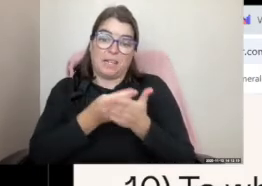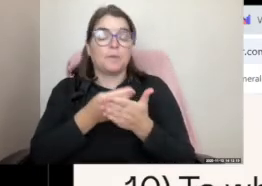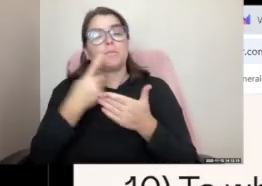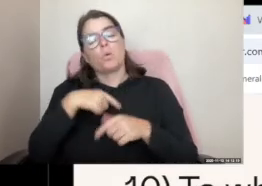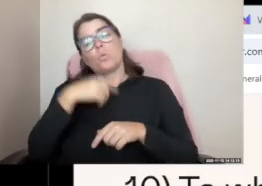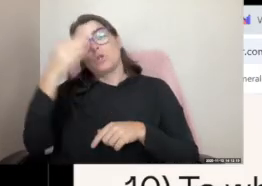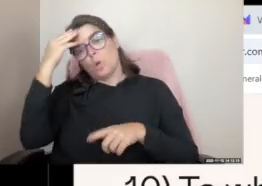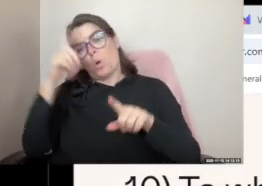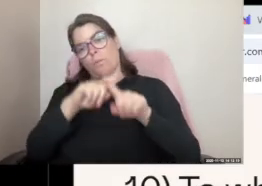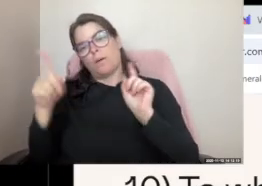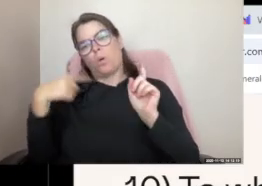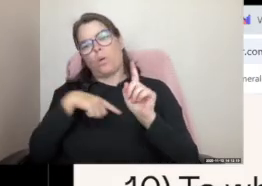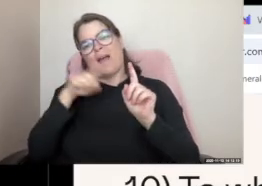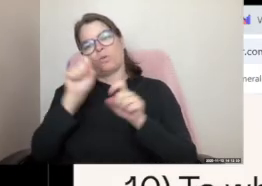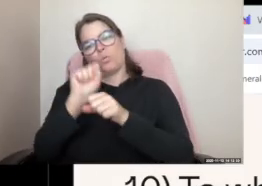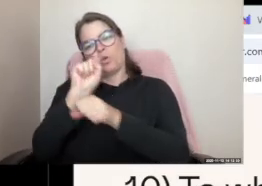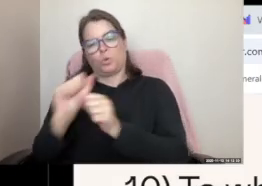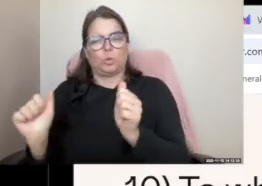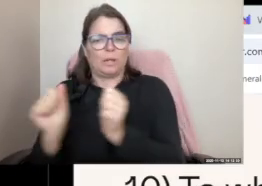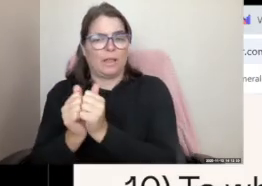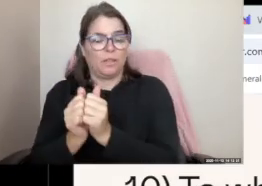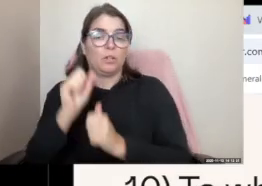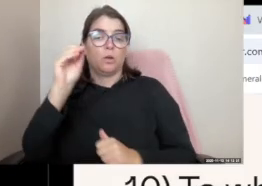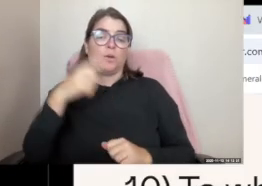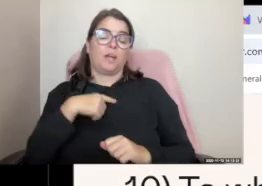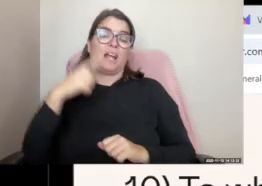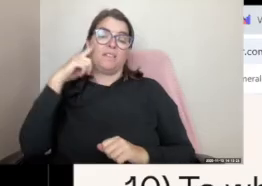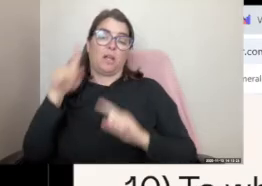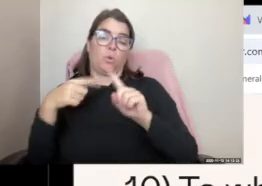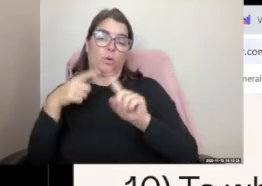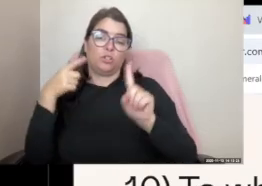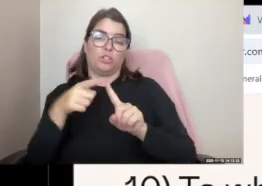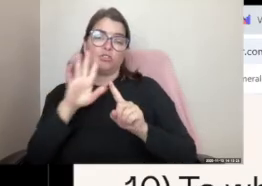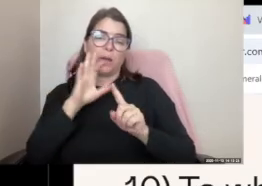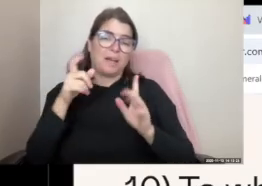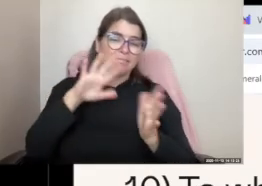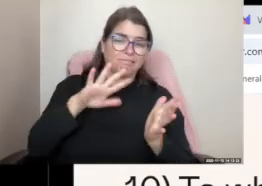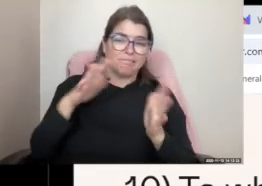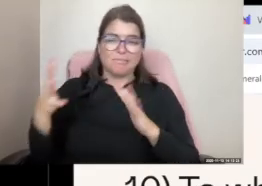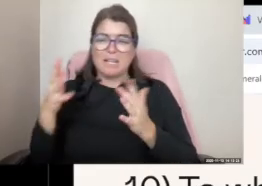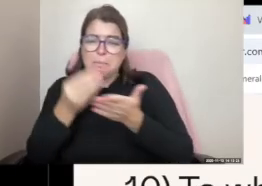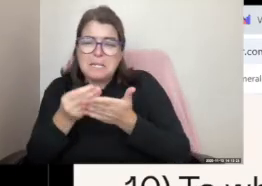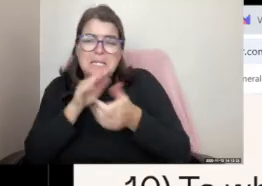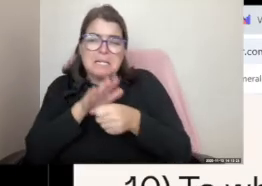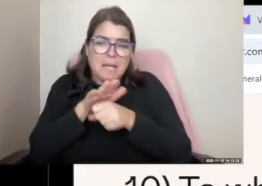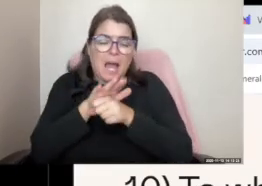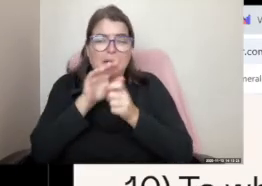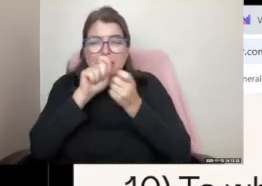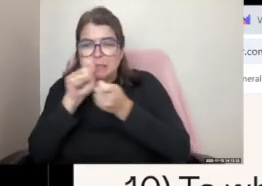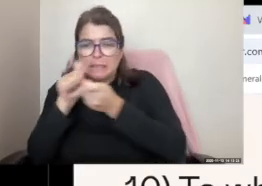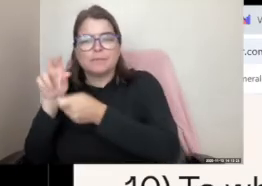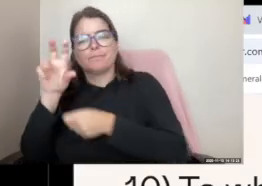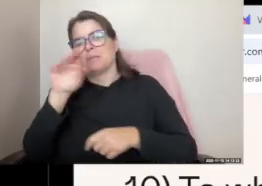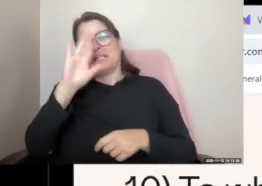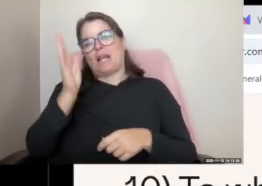a clean energy economy, an entire ecosystem against dinosaur wine. And we got less money. We